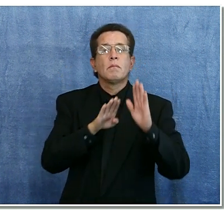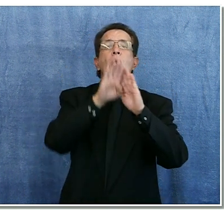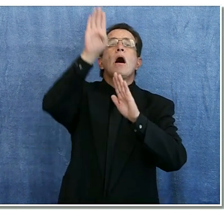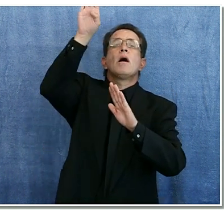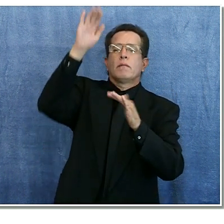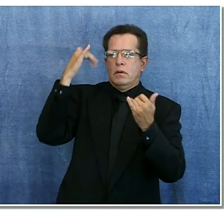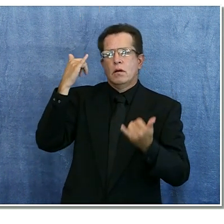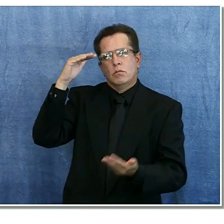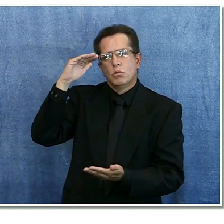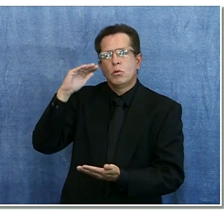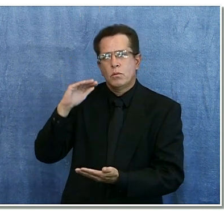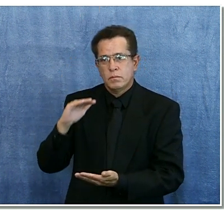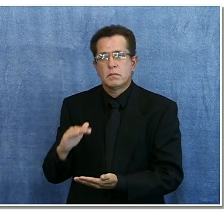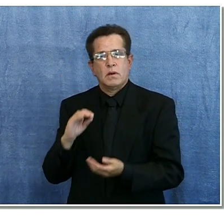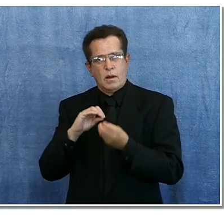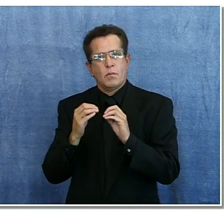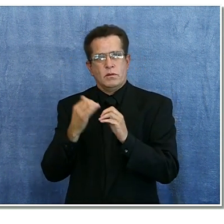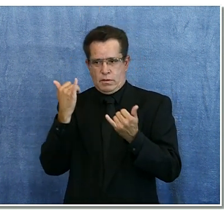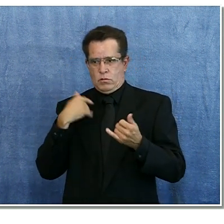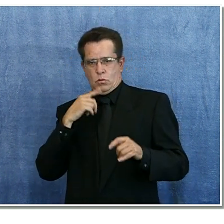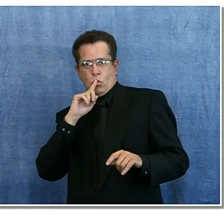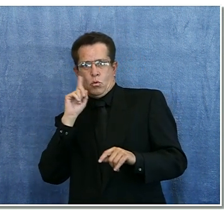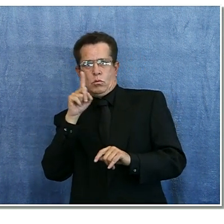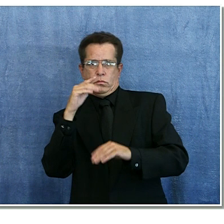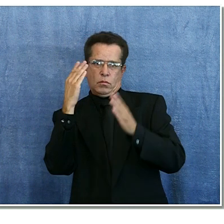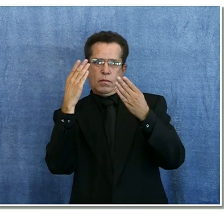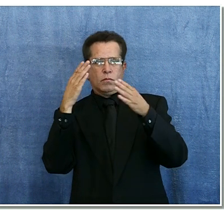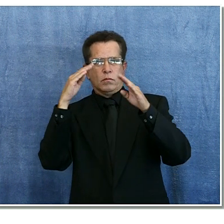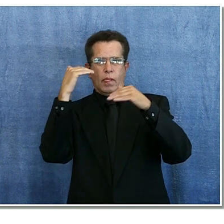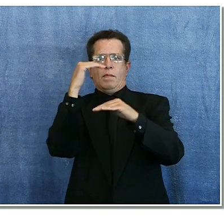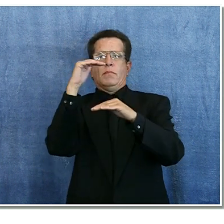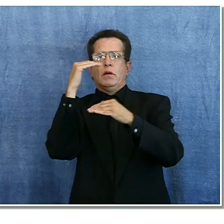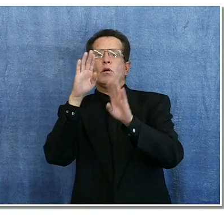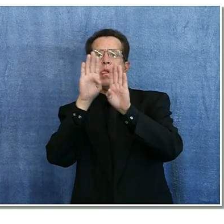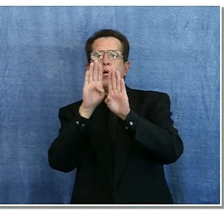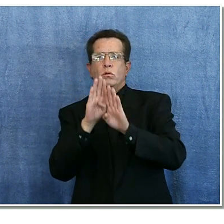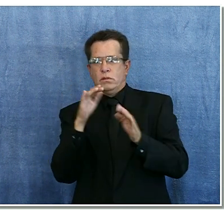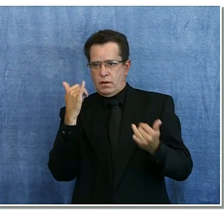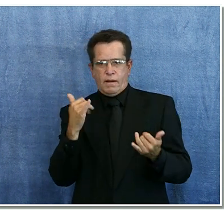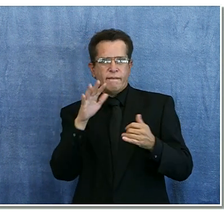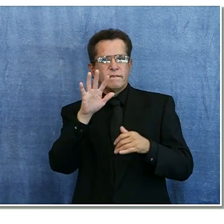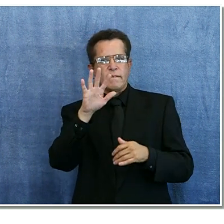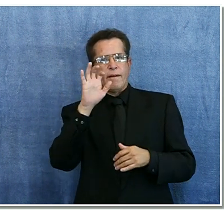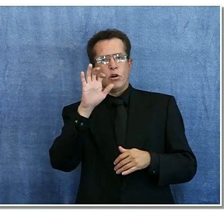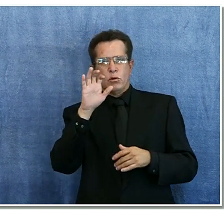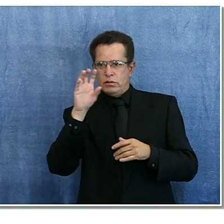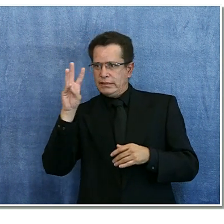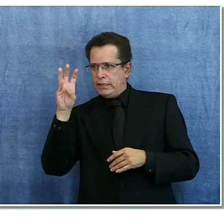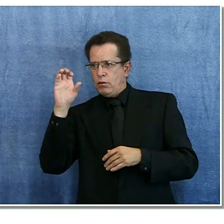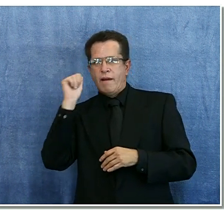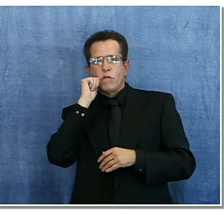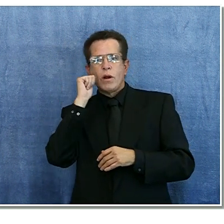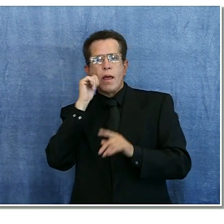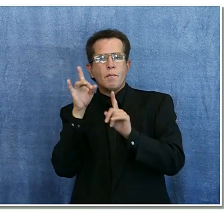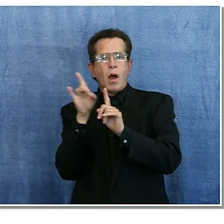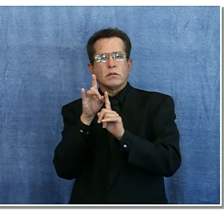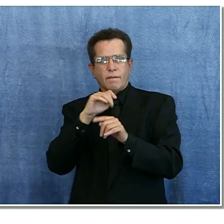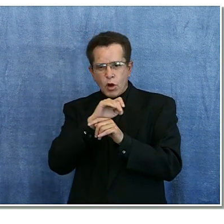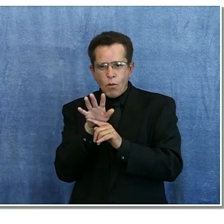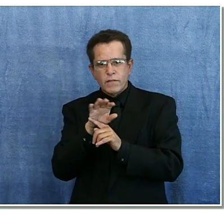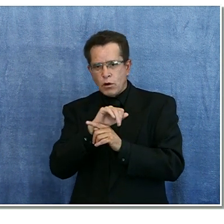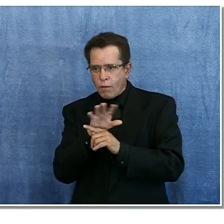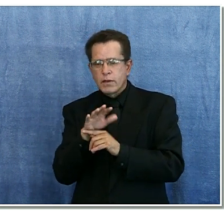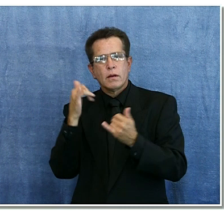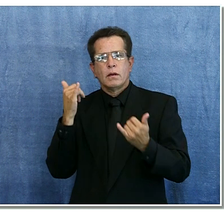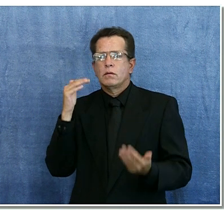were implemented, going from 500 to 600 cases per day to now from 300 to